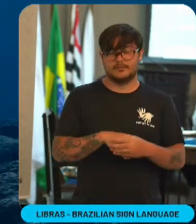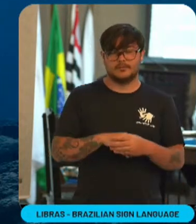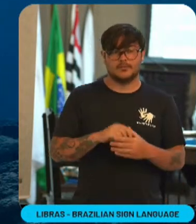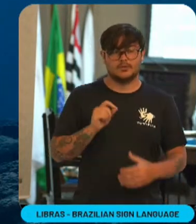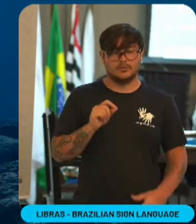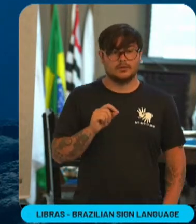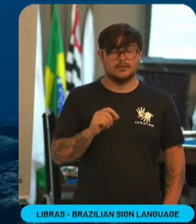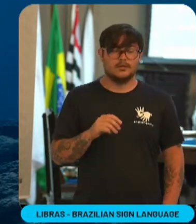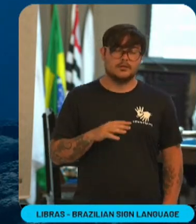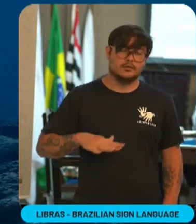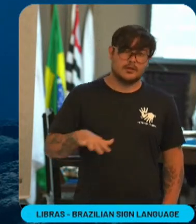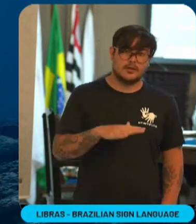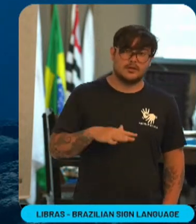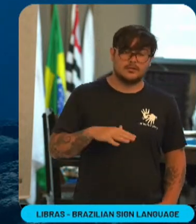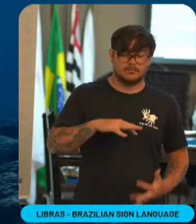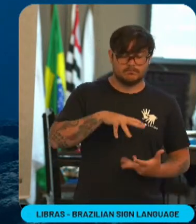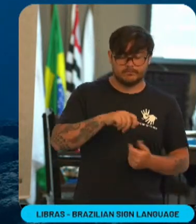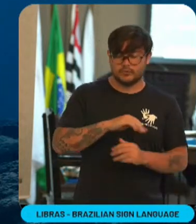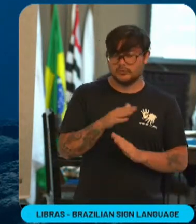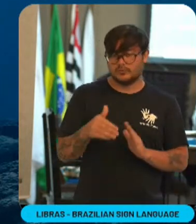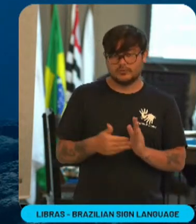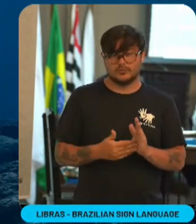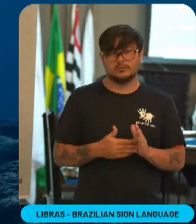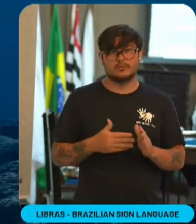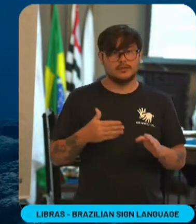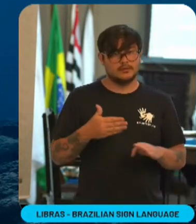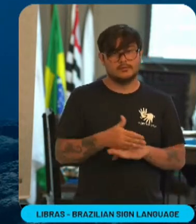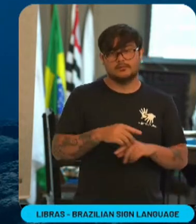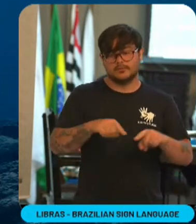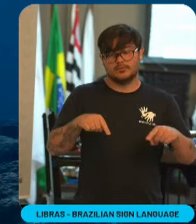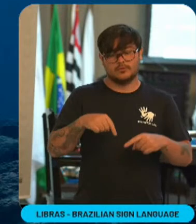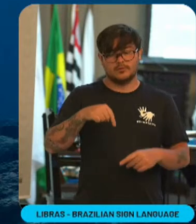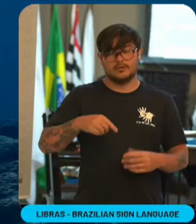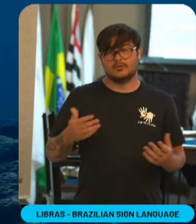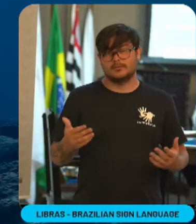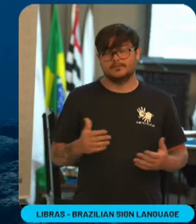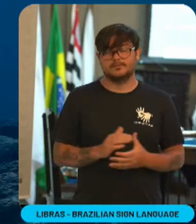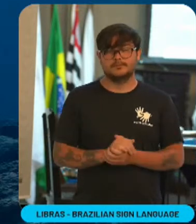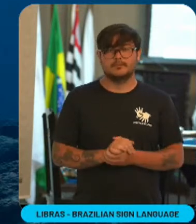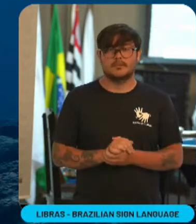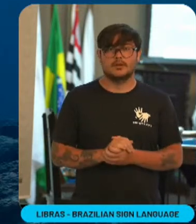underground garages, underground parking. So this